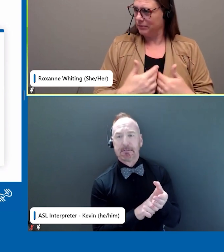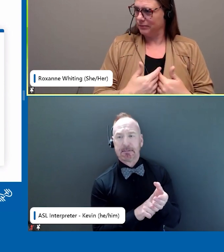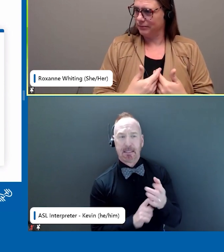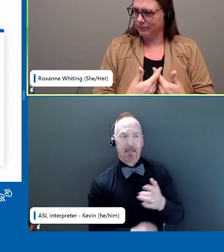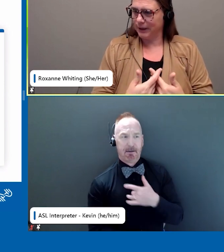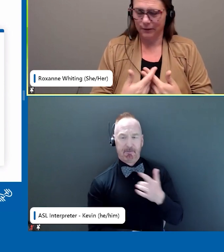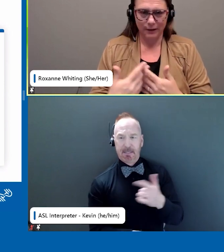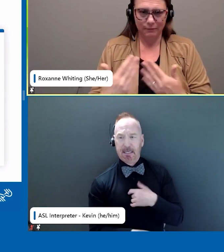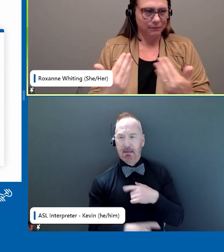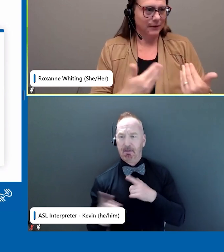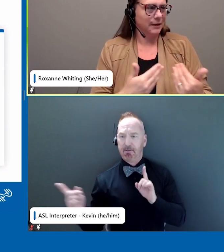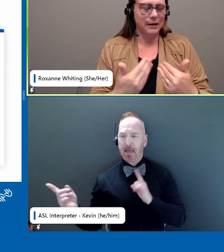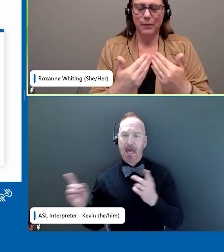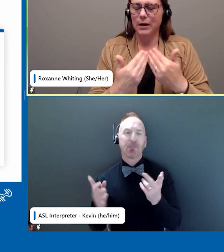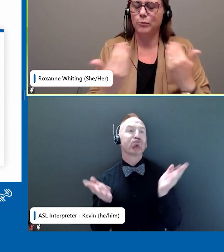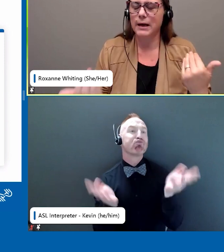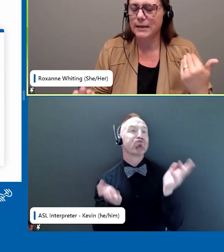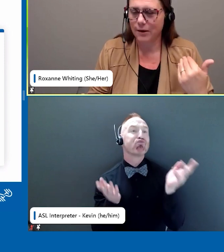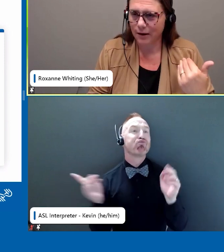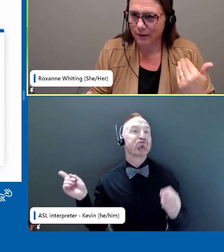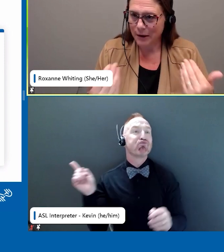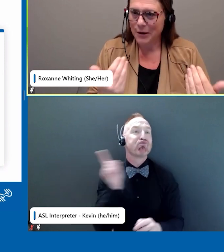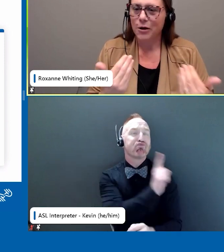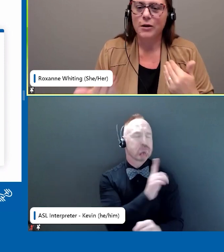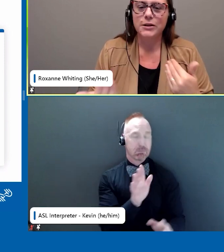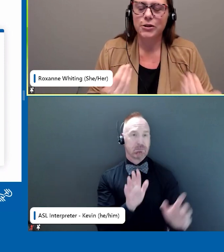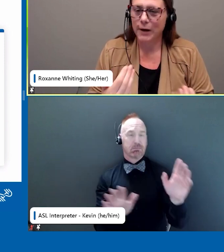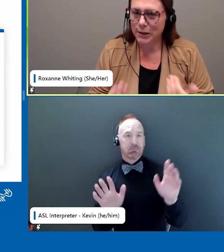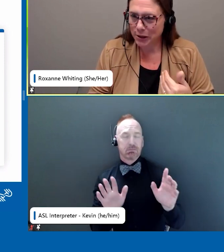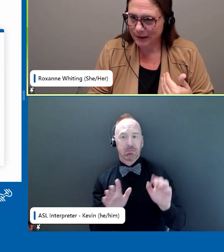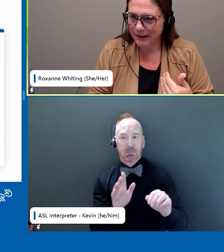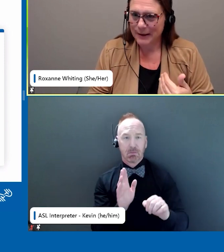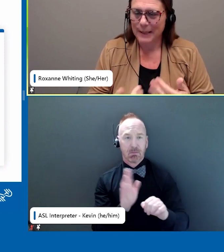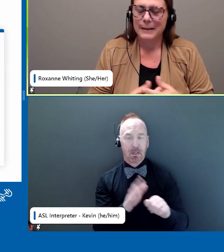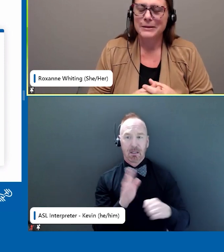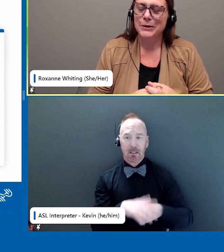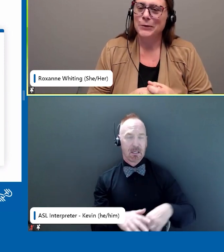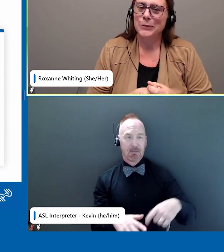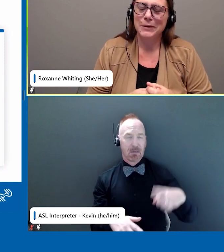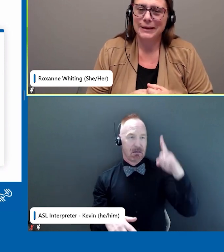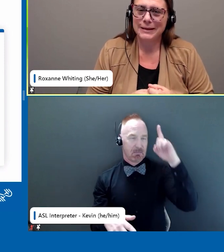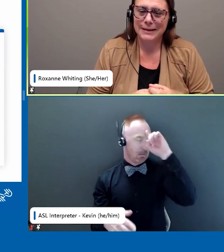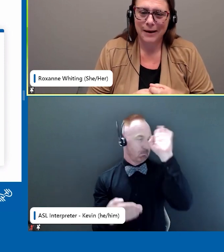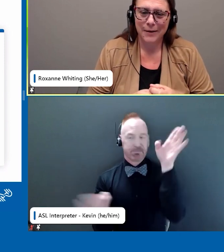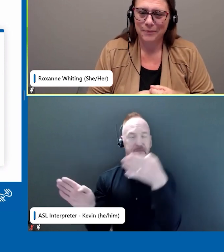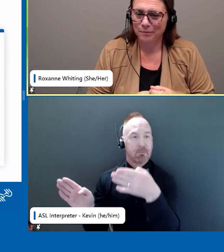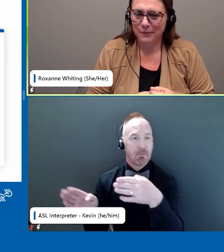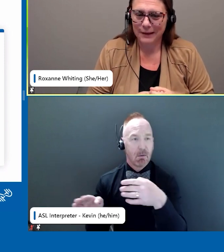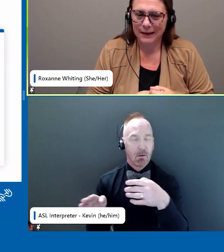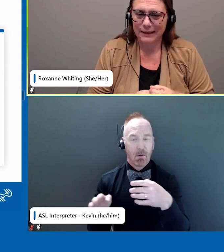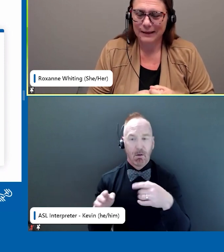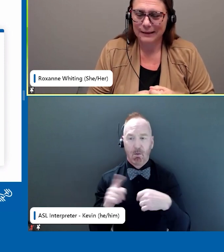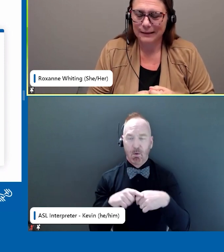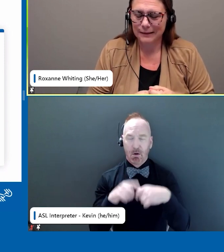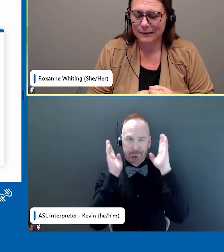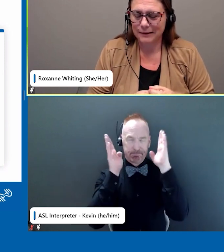like, oh, they it breaks our concentration. So it's